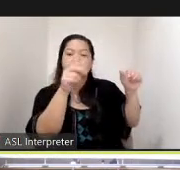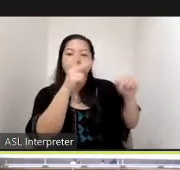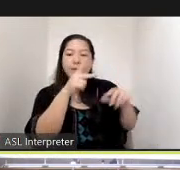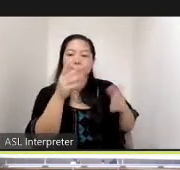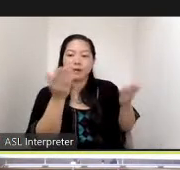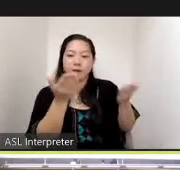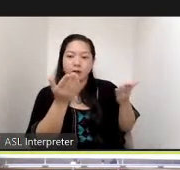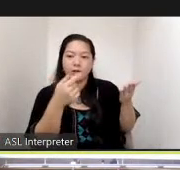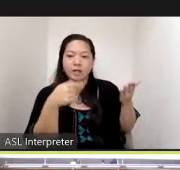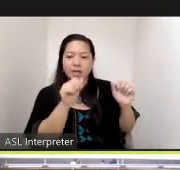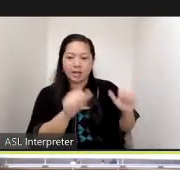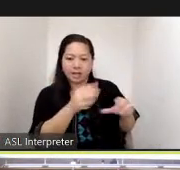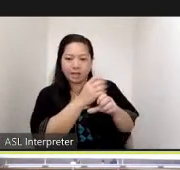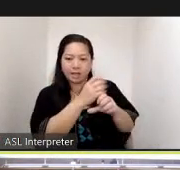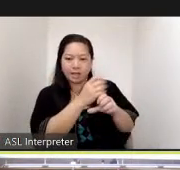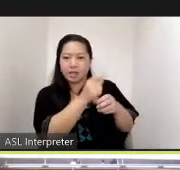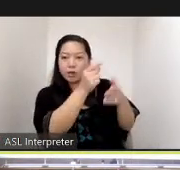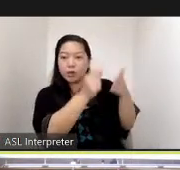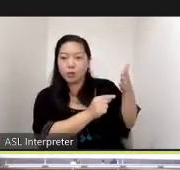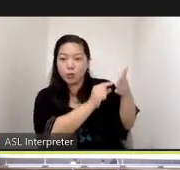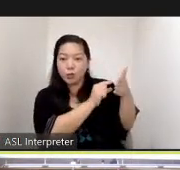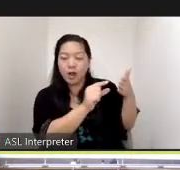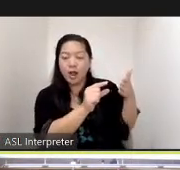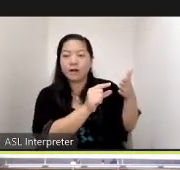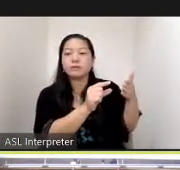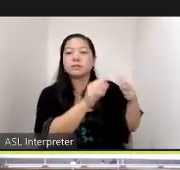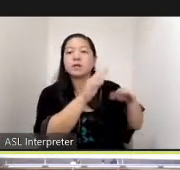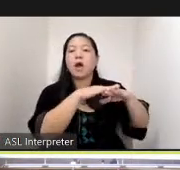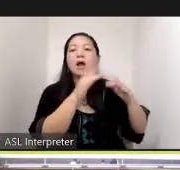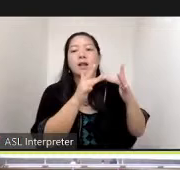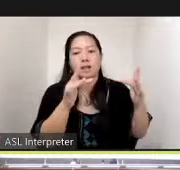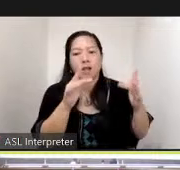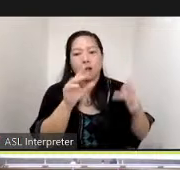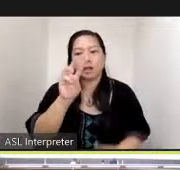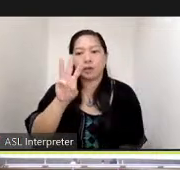graphs on our website, but it's nice to see it.